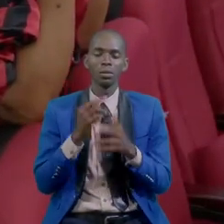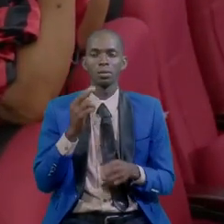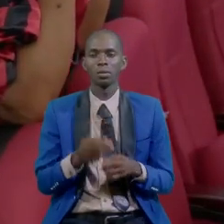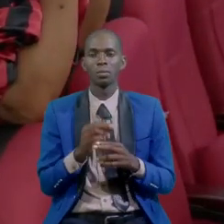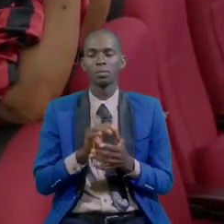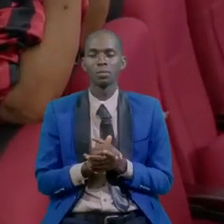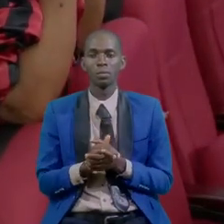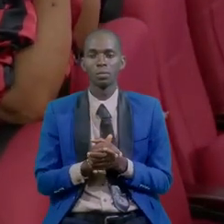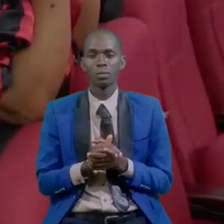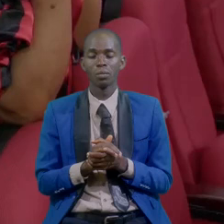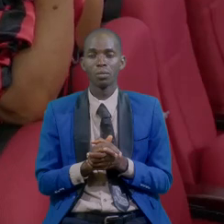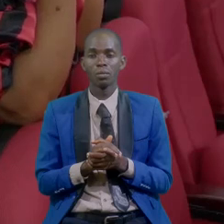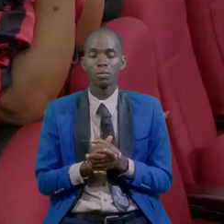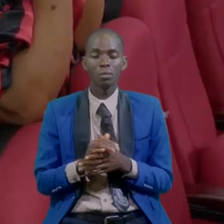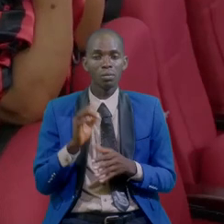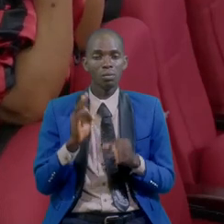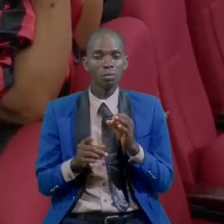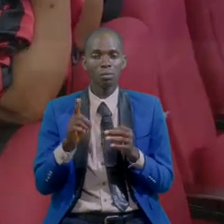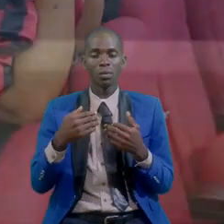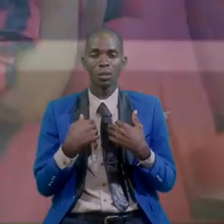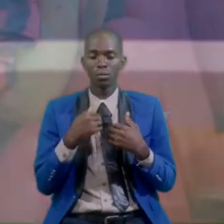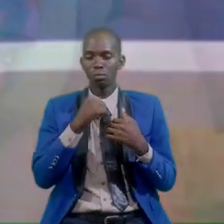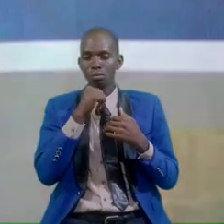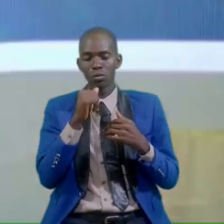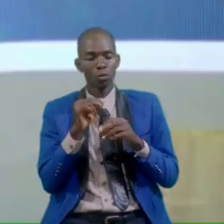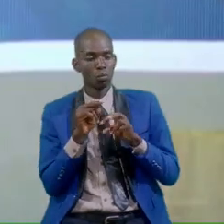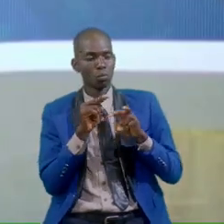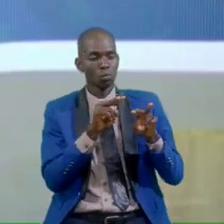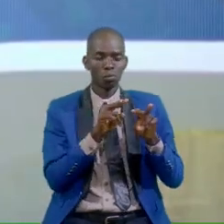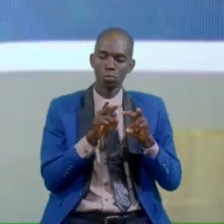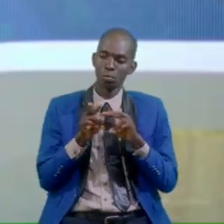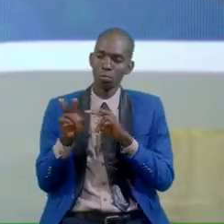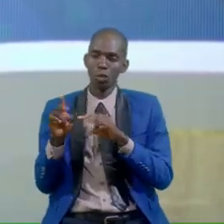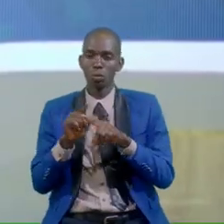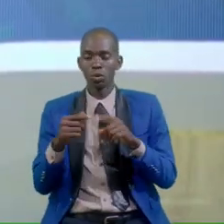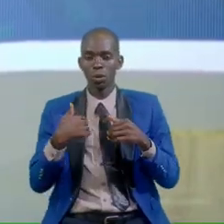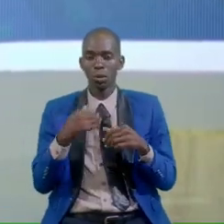If you're not looked this way or that way, but you'll be focused,